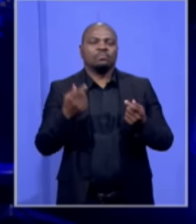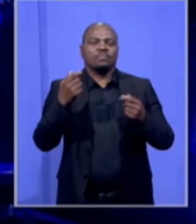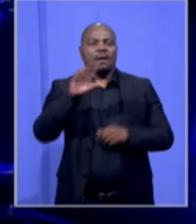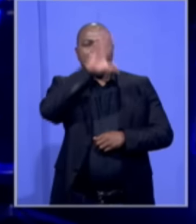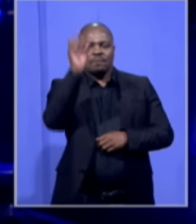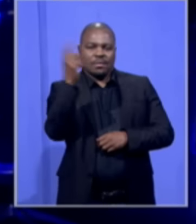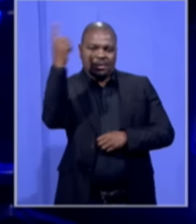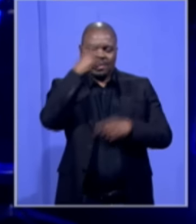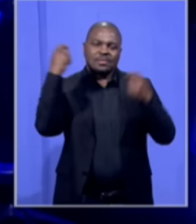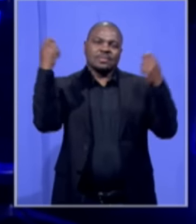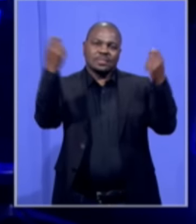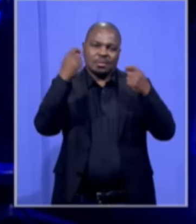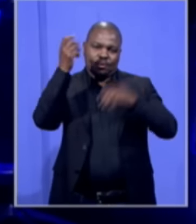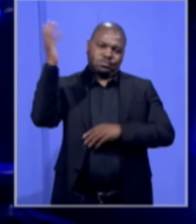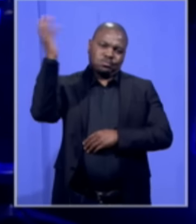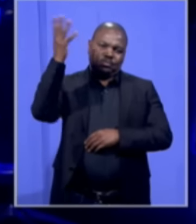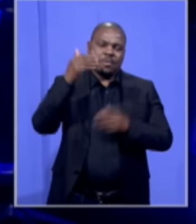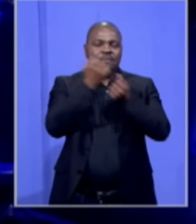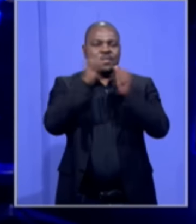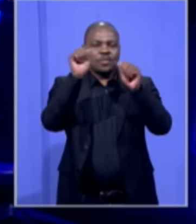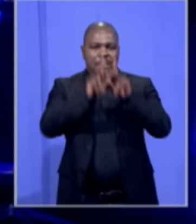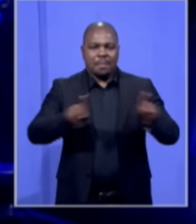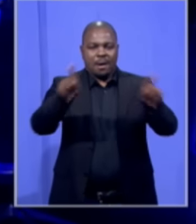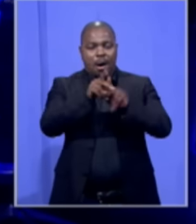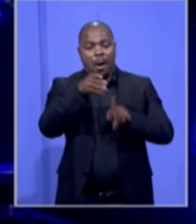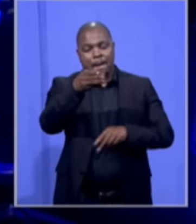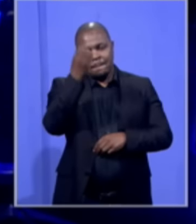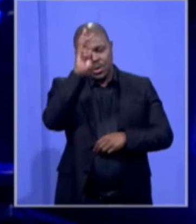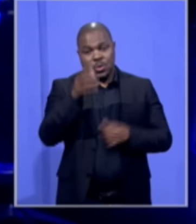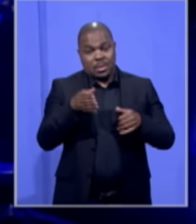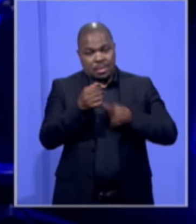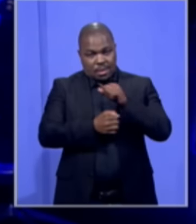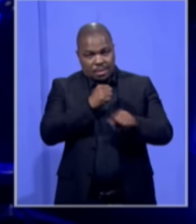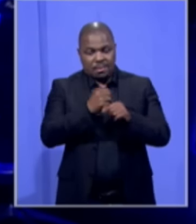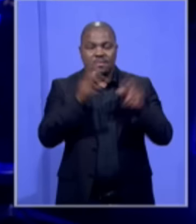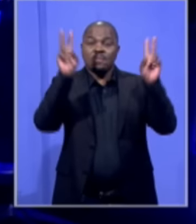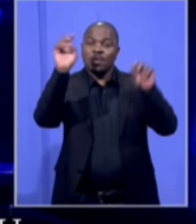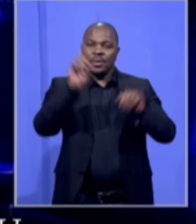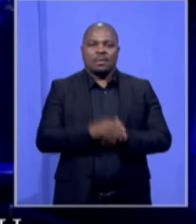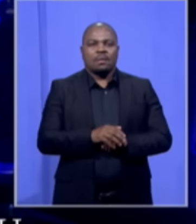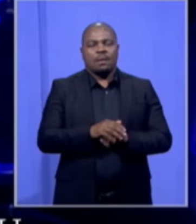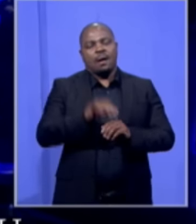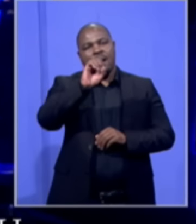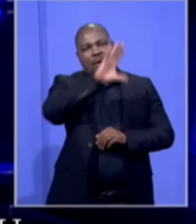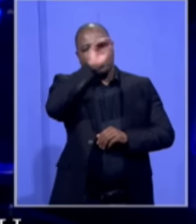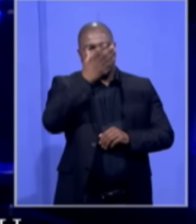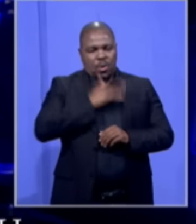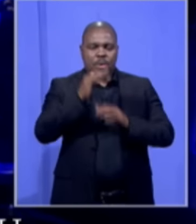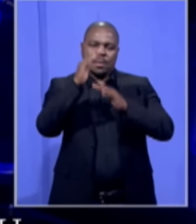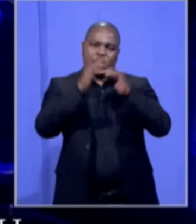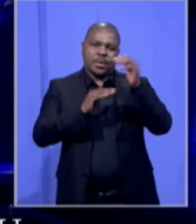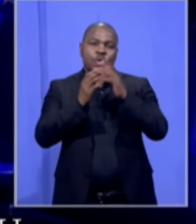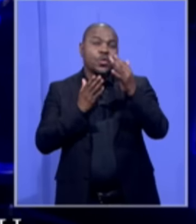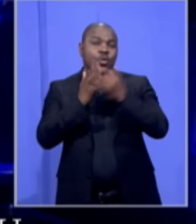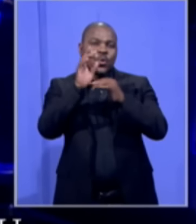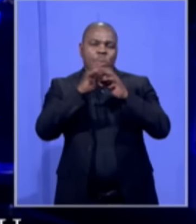Afrika e neng e tshwaretswe kwa Freedom Park kwa Pretoria. Mono wa monongwaga ke Building Africa We Want through Solidarity, Equality